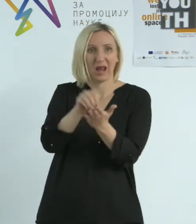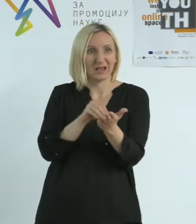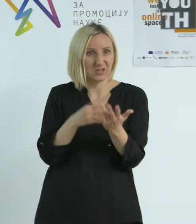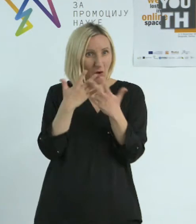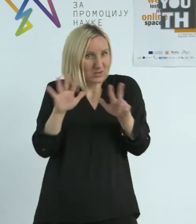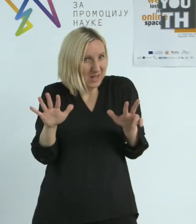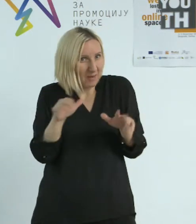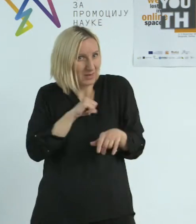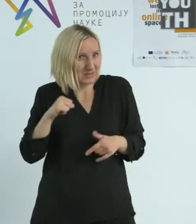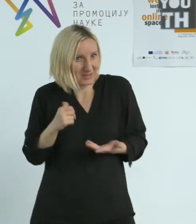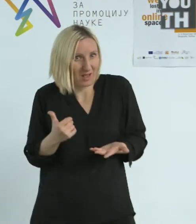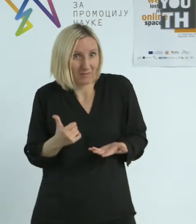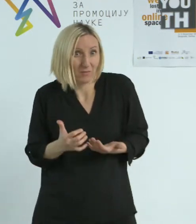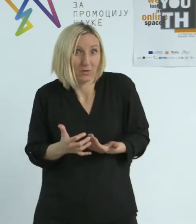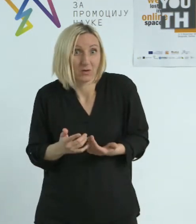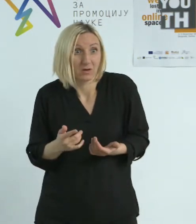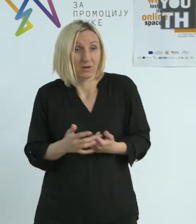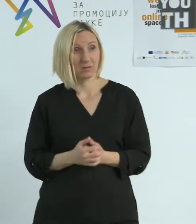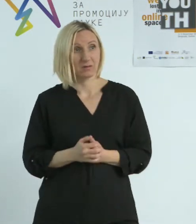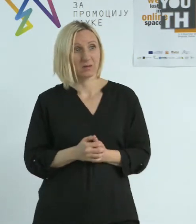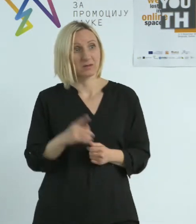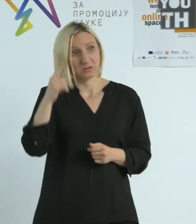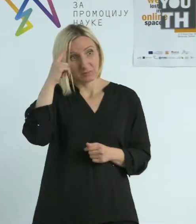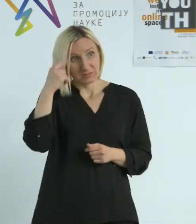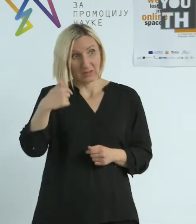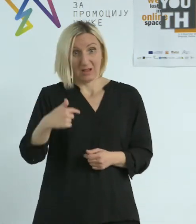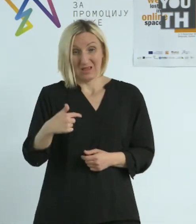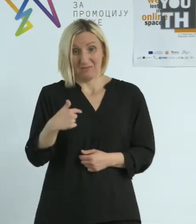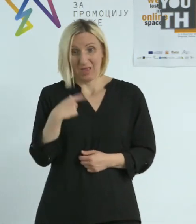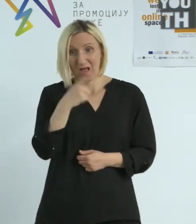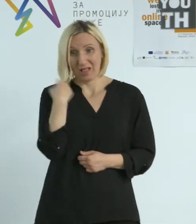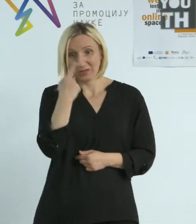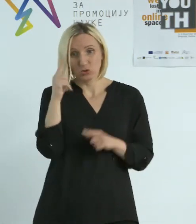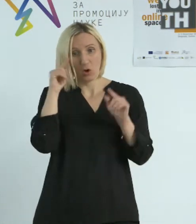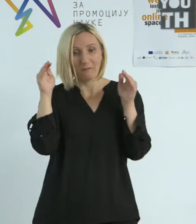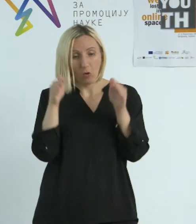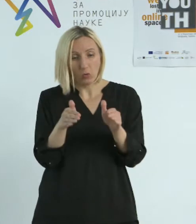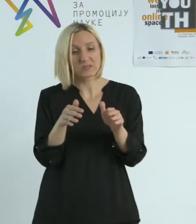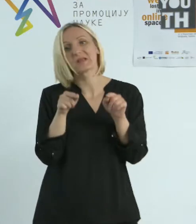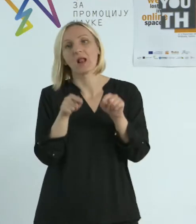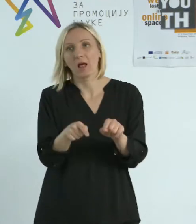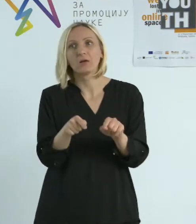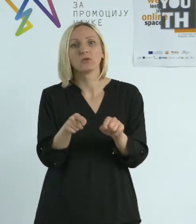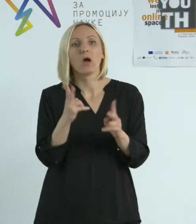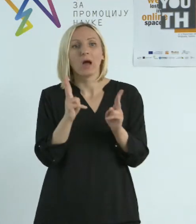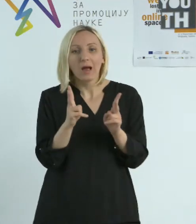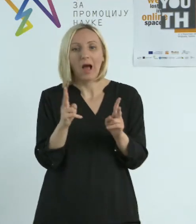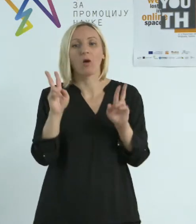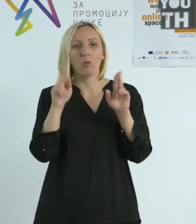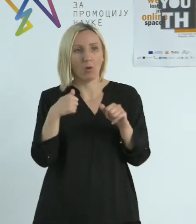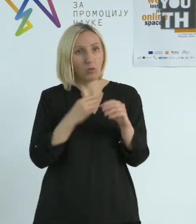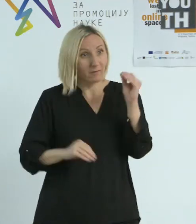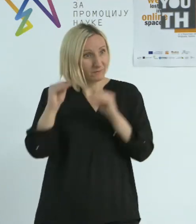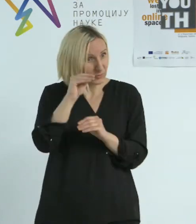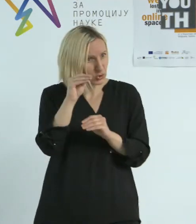them to interact by default is much higher. So this is something that I personally would focus a lot on and would see how I can address this,